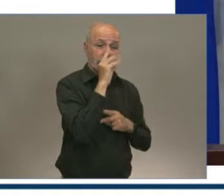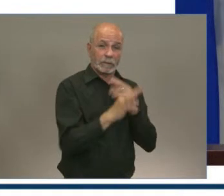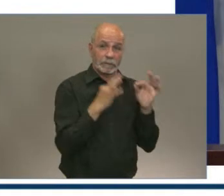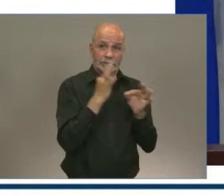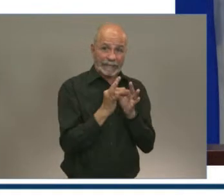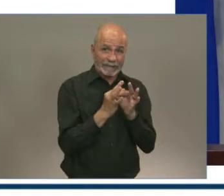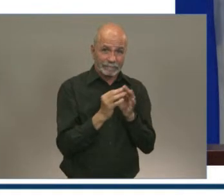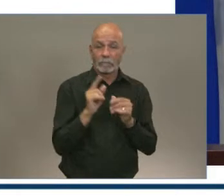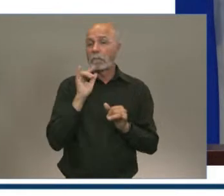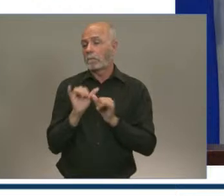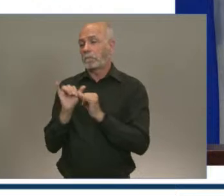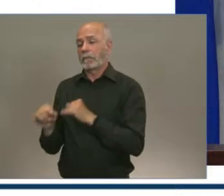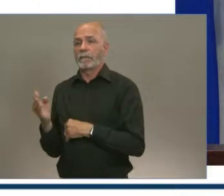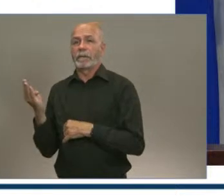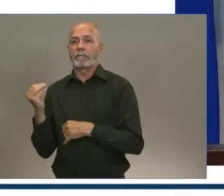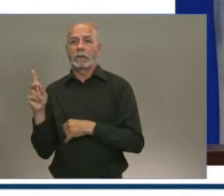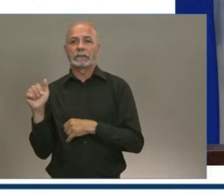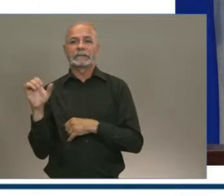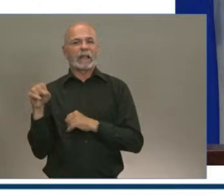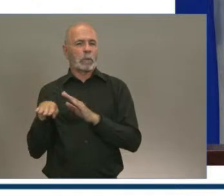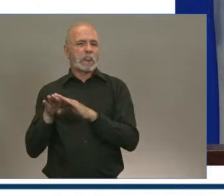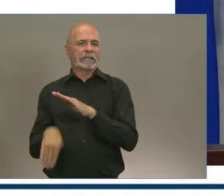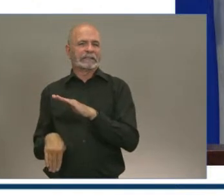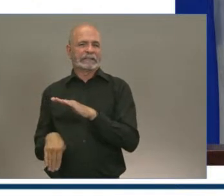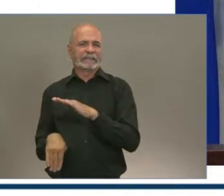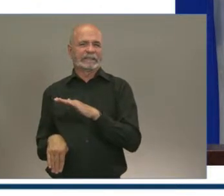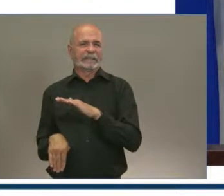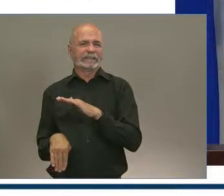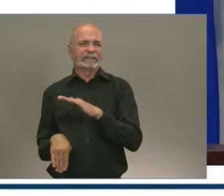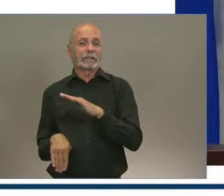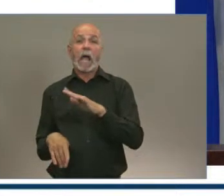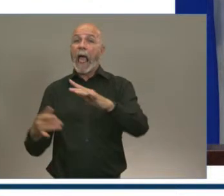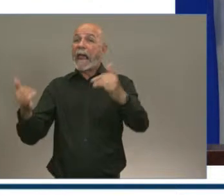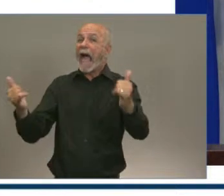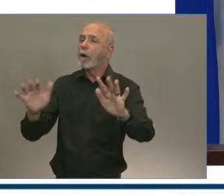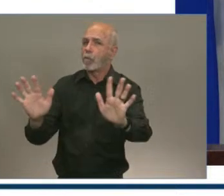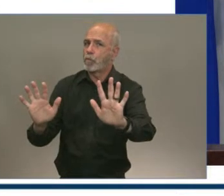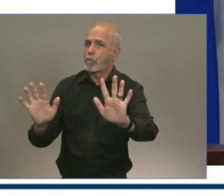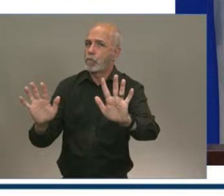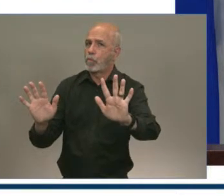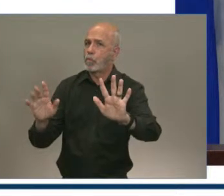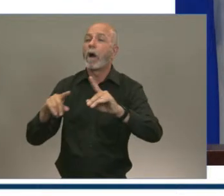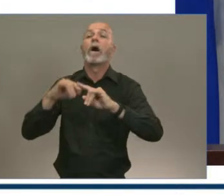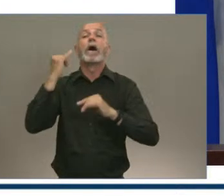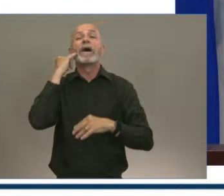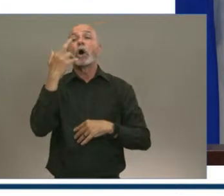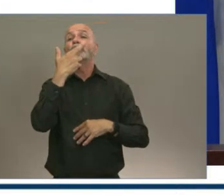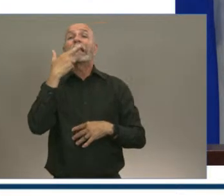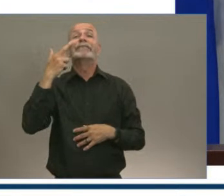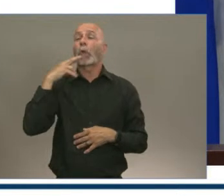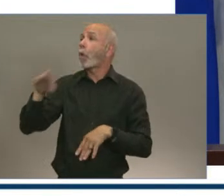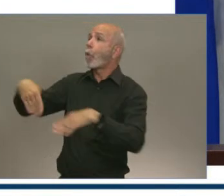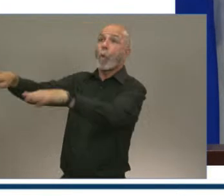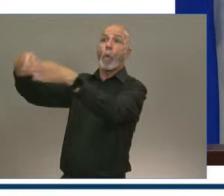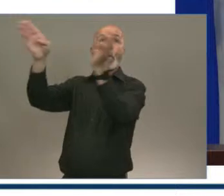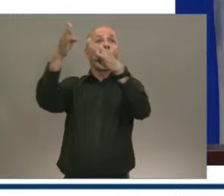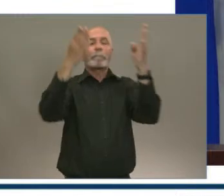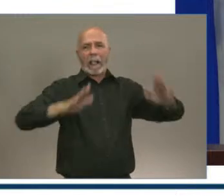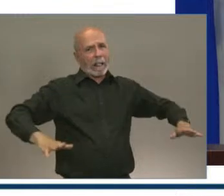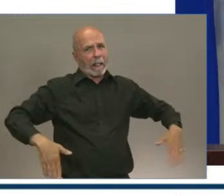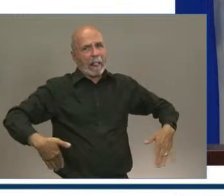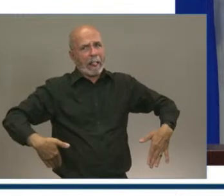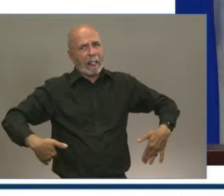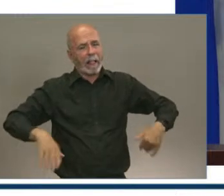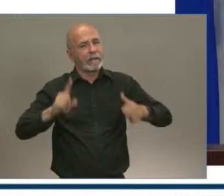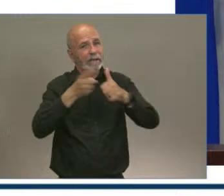but we're not ready to open up right now. Our indoor dining's not even open, so we're in phase 1 right now. I would ask